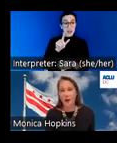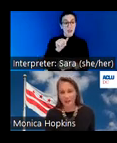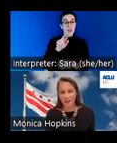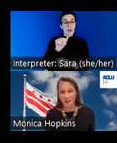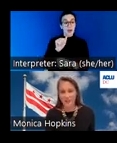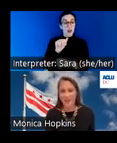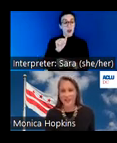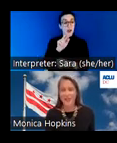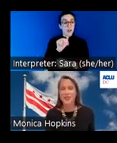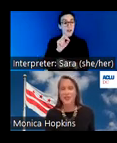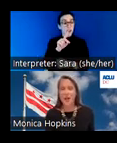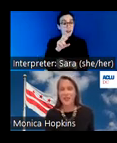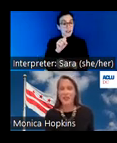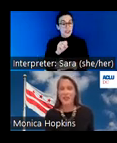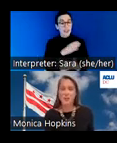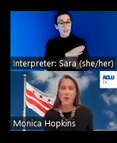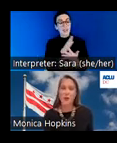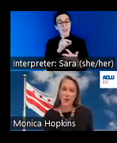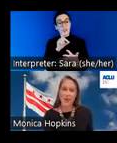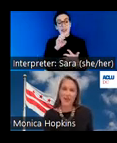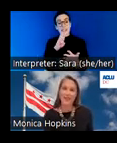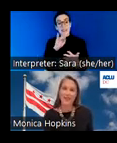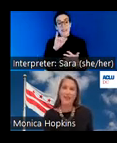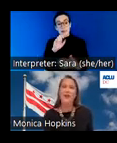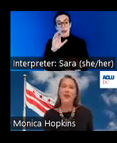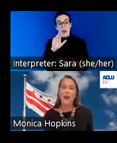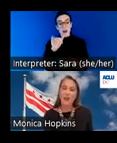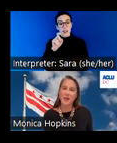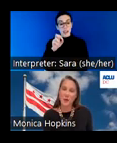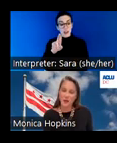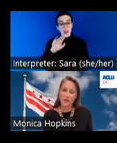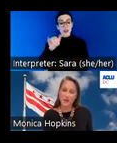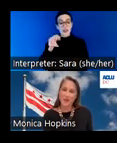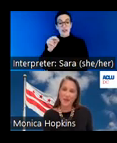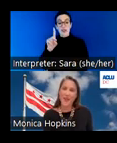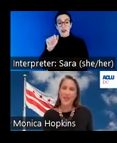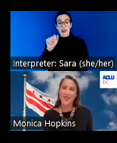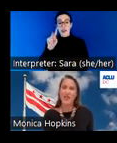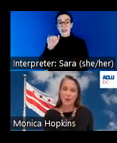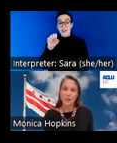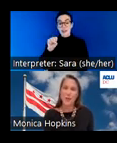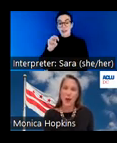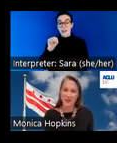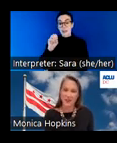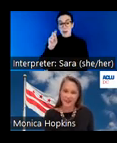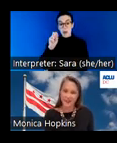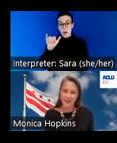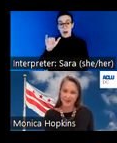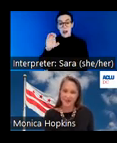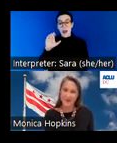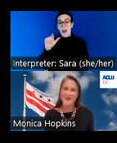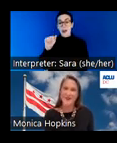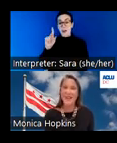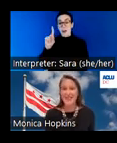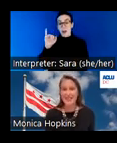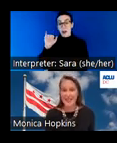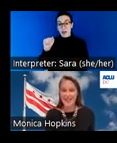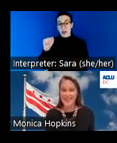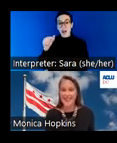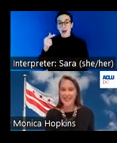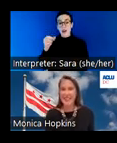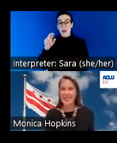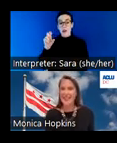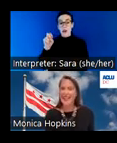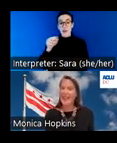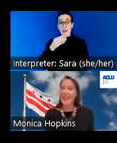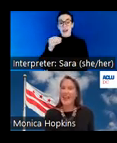Debbie Carliner, John Davis Malloy, Claudia Gordon, and James Weingarten. Next